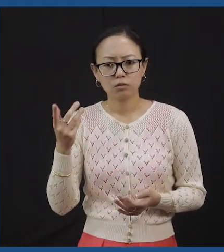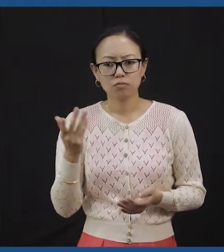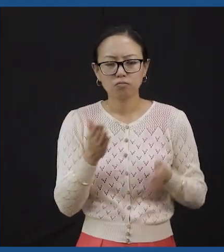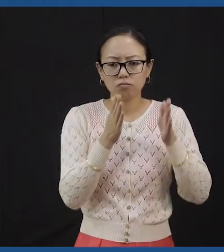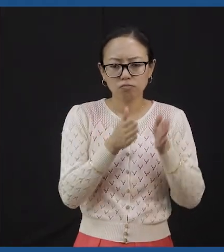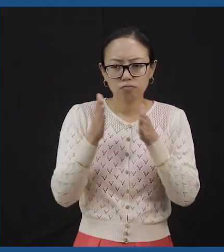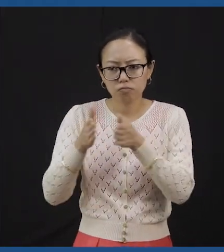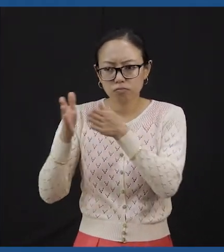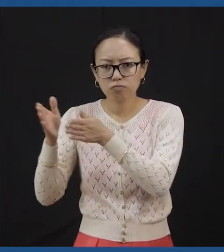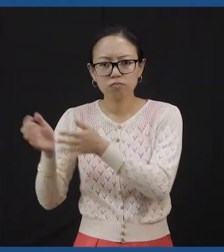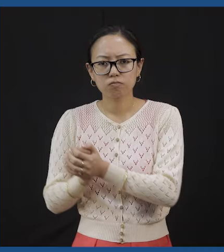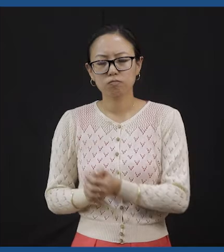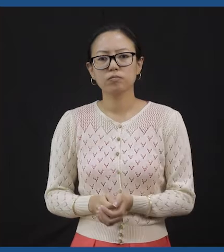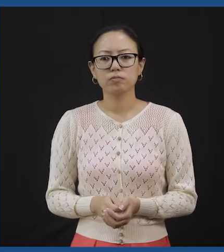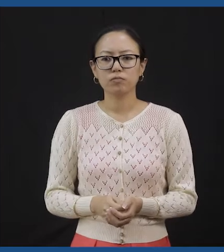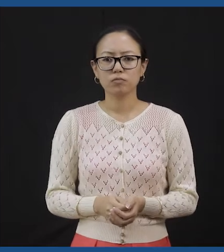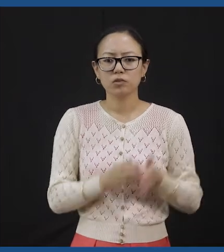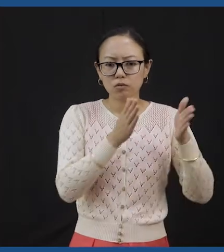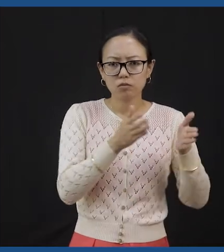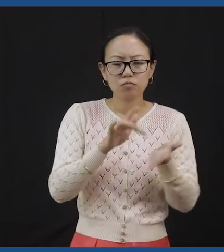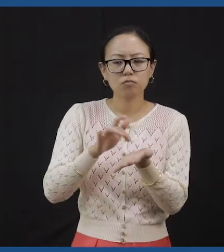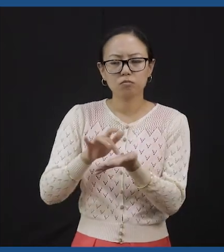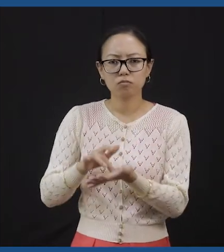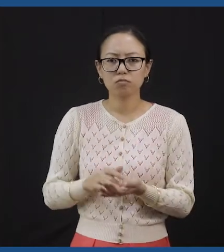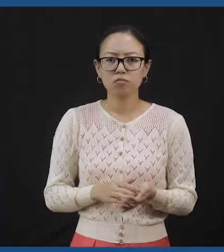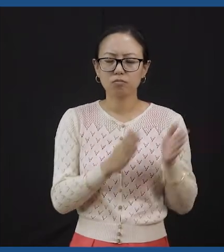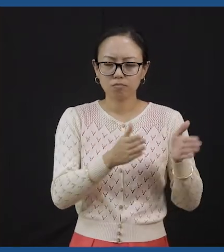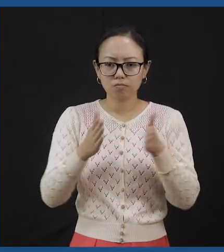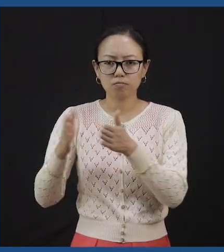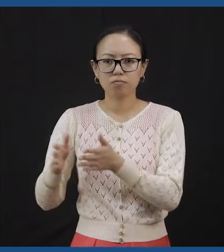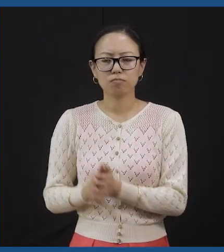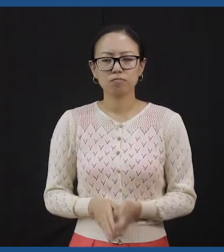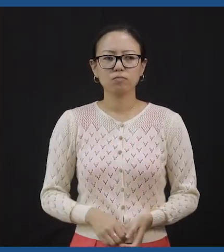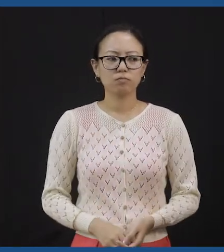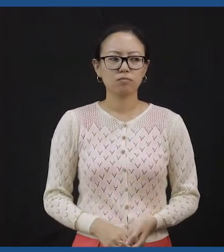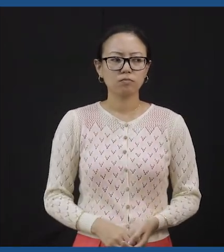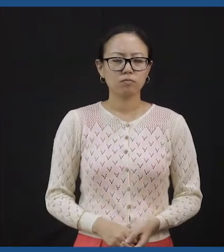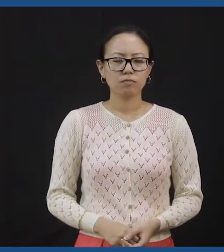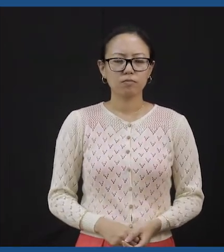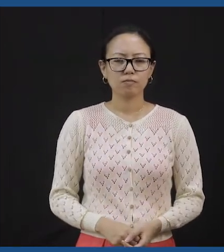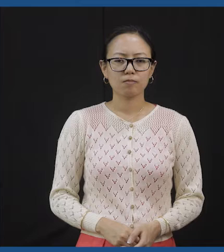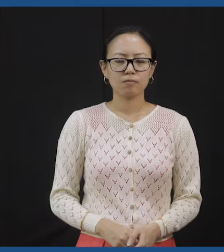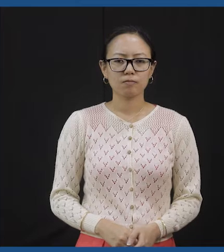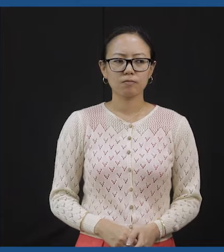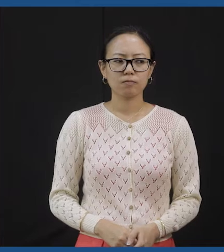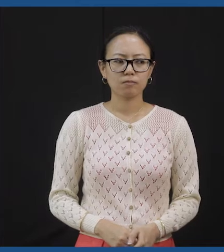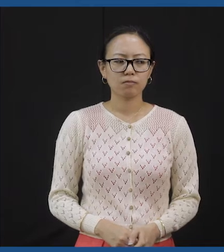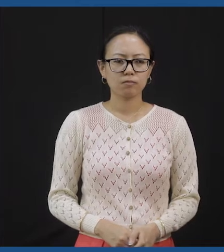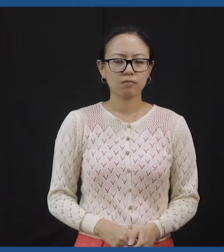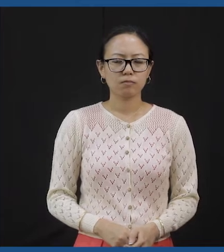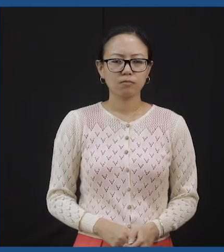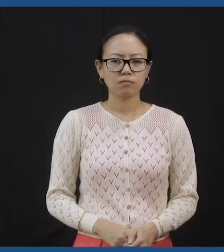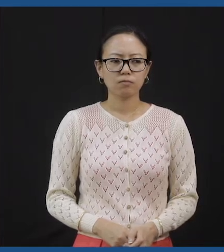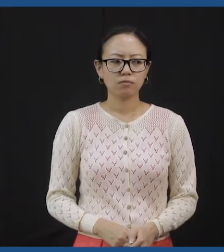have learned. So I will not repeat again, but I will teach you how to subtract with regrouping stepwise.